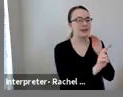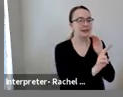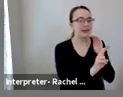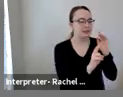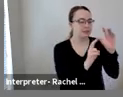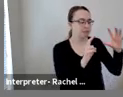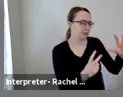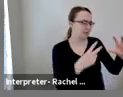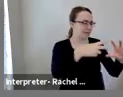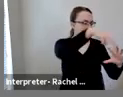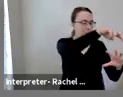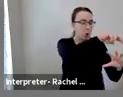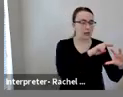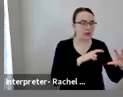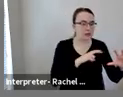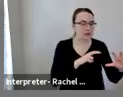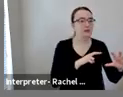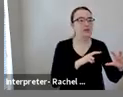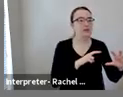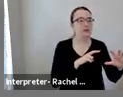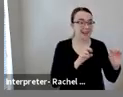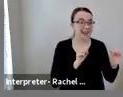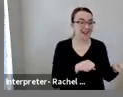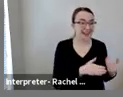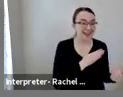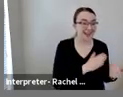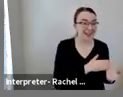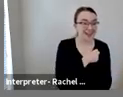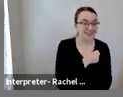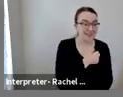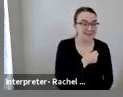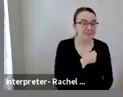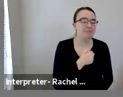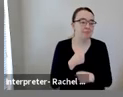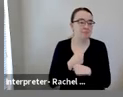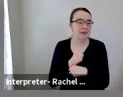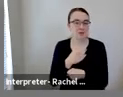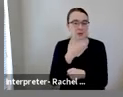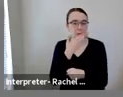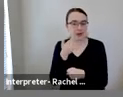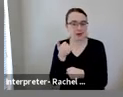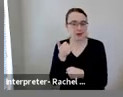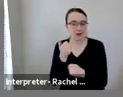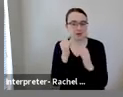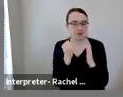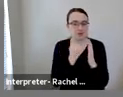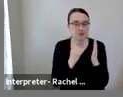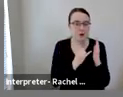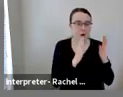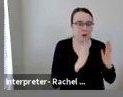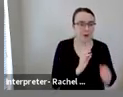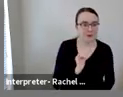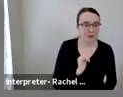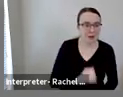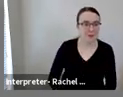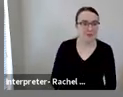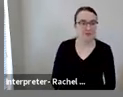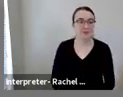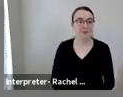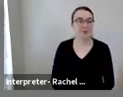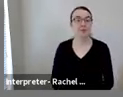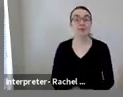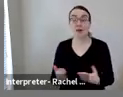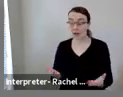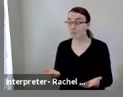viewpoints and predict perspectives, which makes you a better drawer. Then you push the